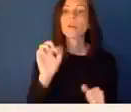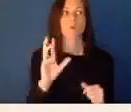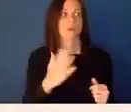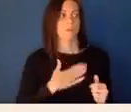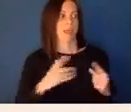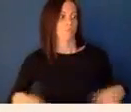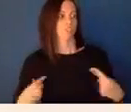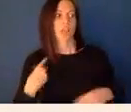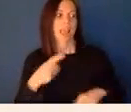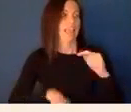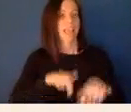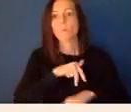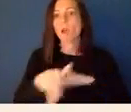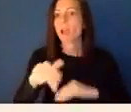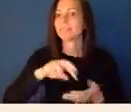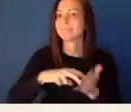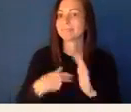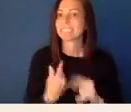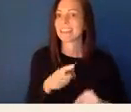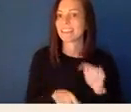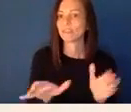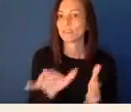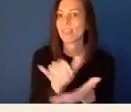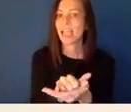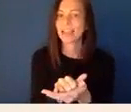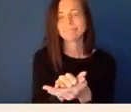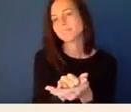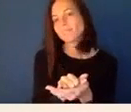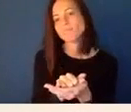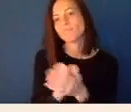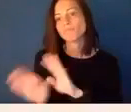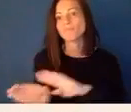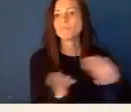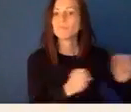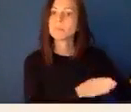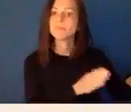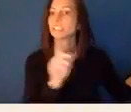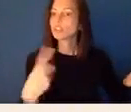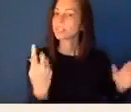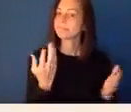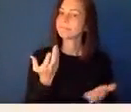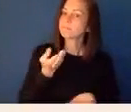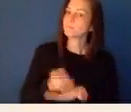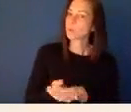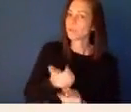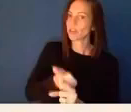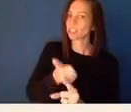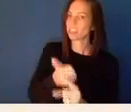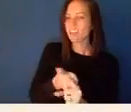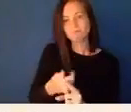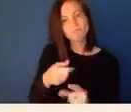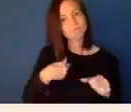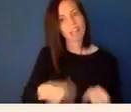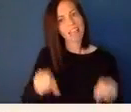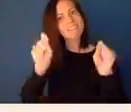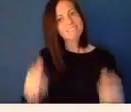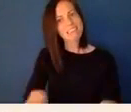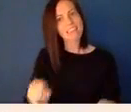I can't do that. So overcoming those limiting beliefs and just proving to your inner self that you can do these things is so